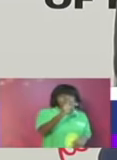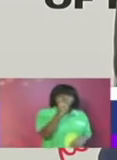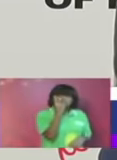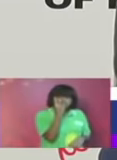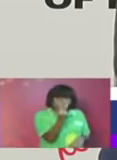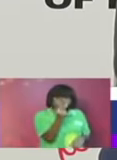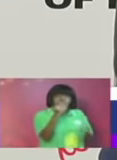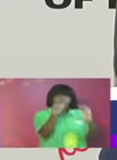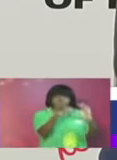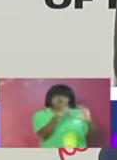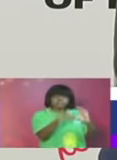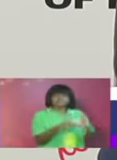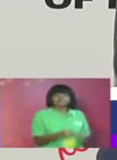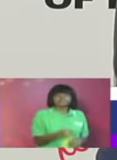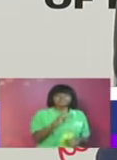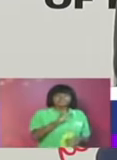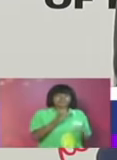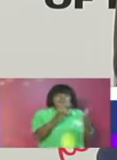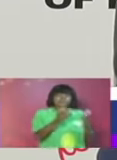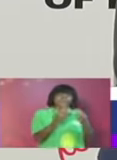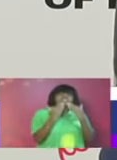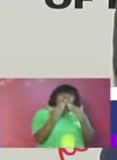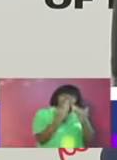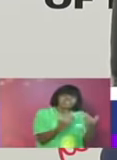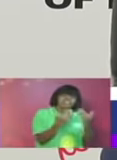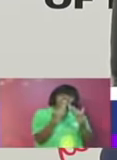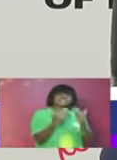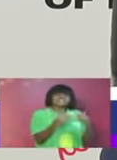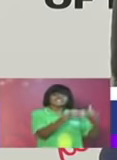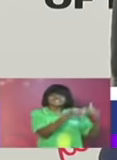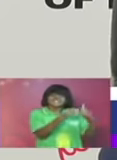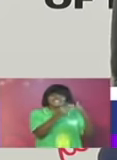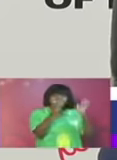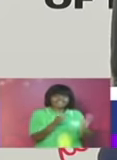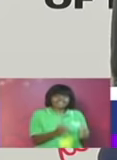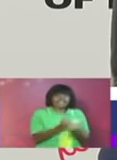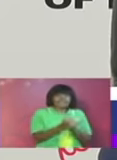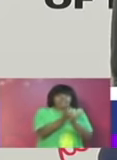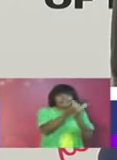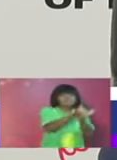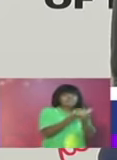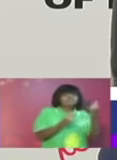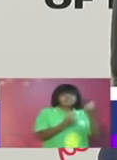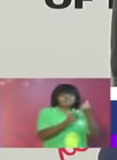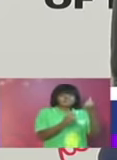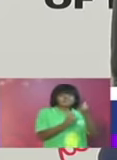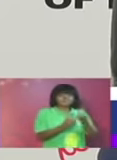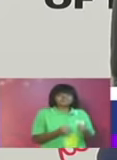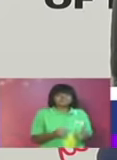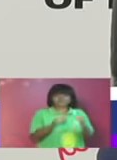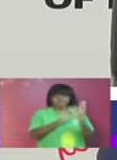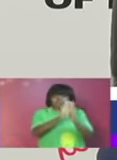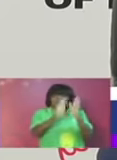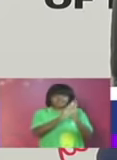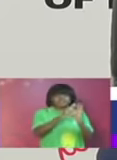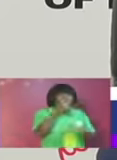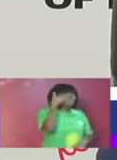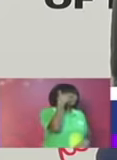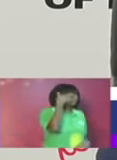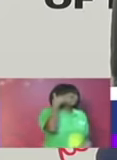Digital Transformation, who is leading this program of the call center and the online